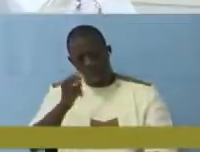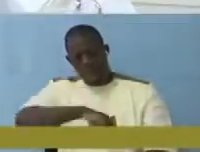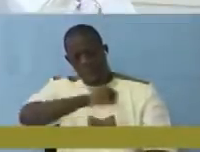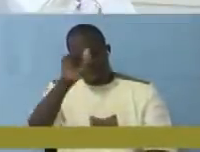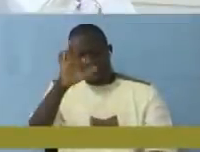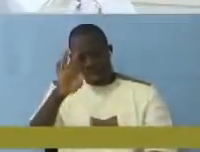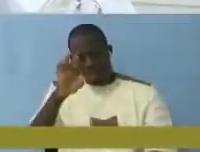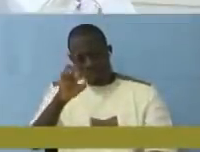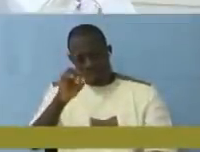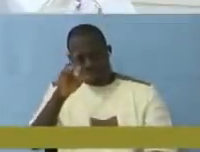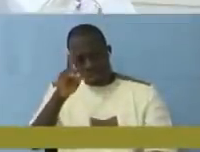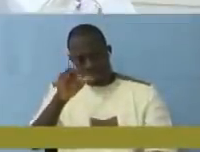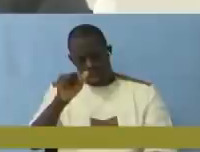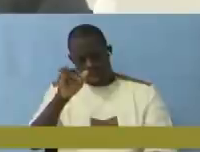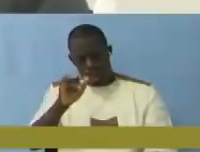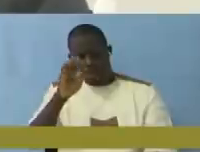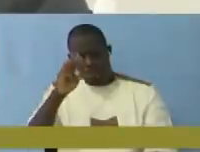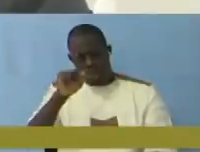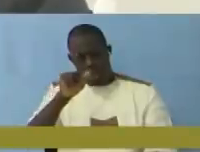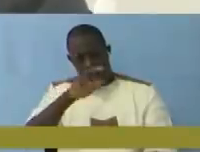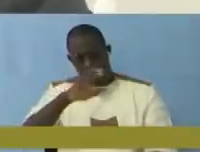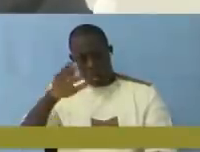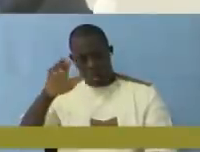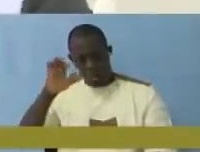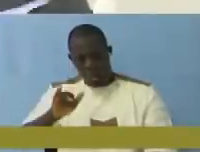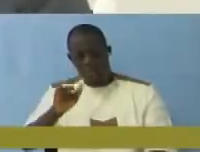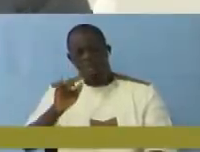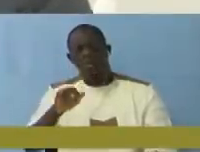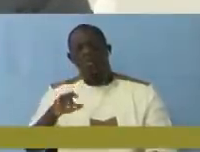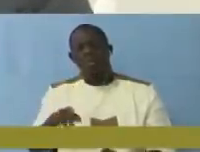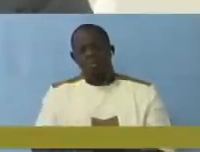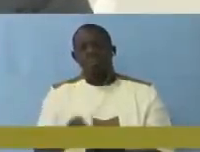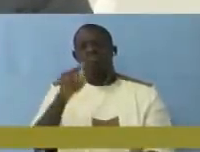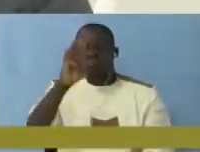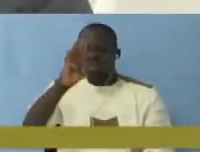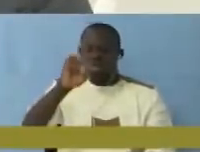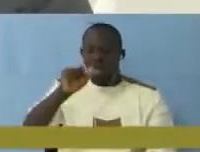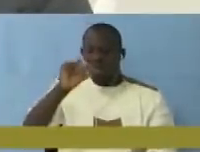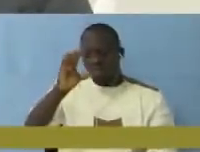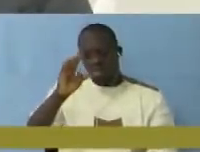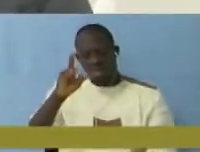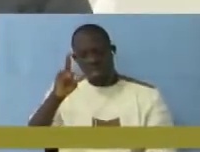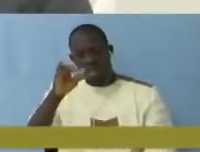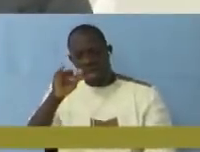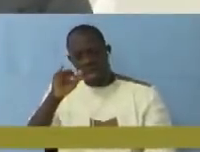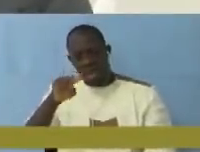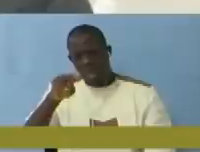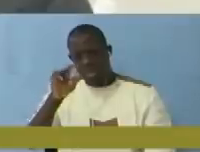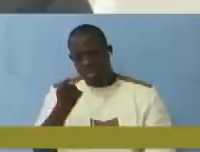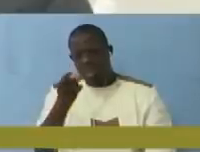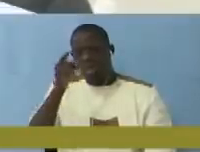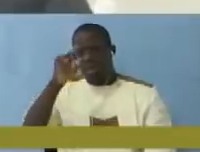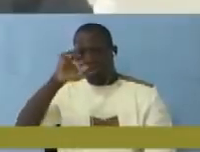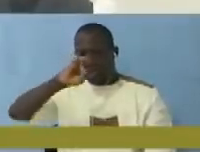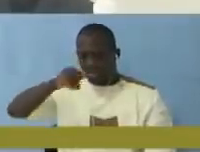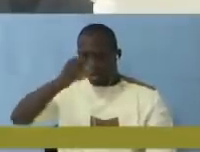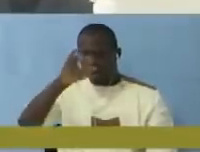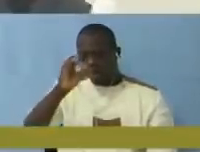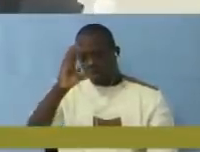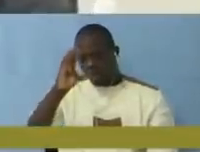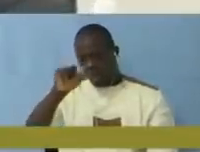Daba Marina, Fodebari, Baba Ninjabate, Baba